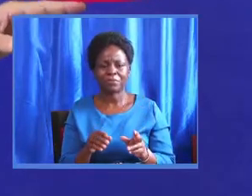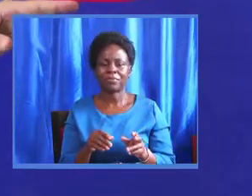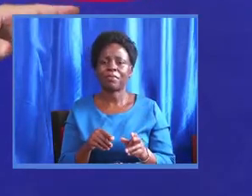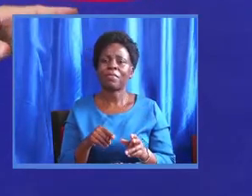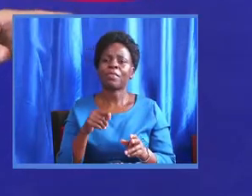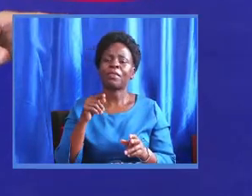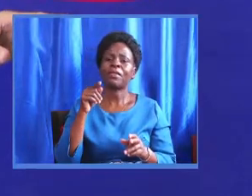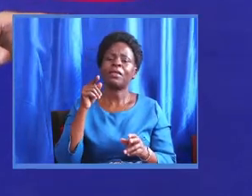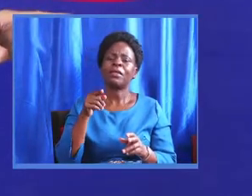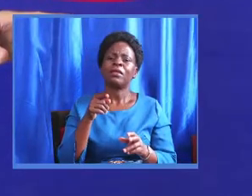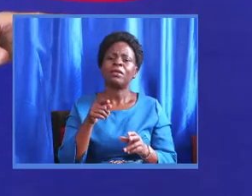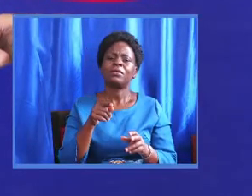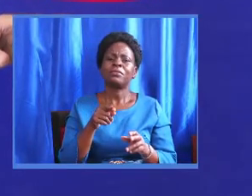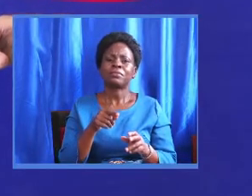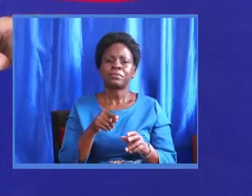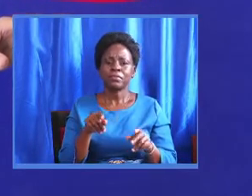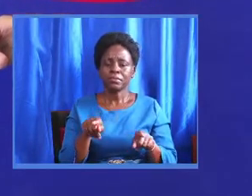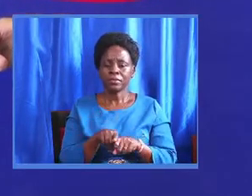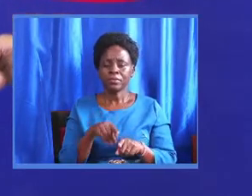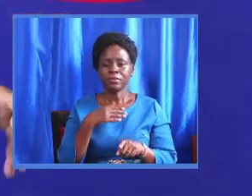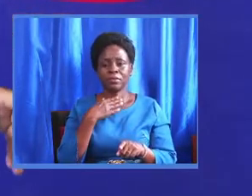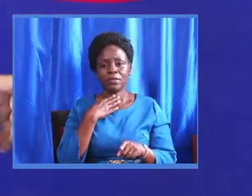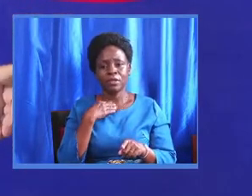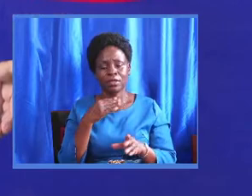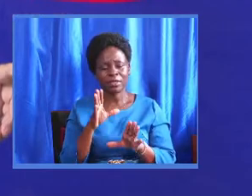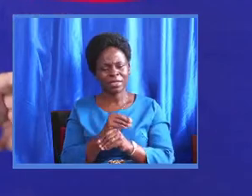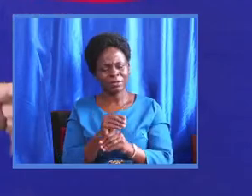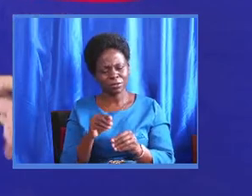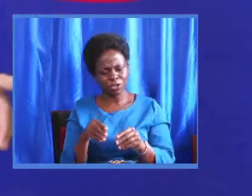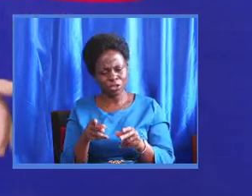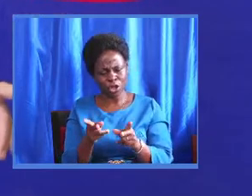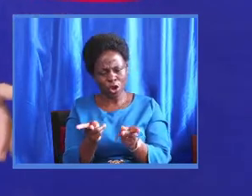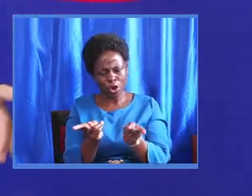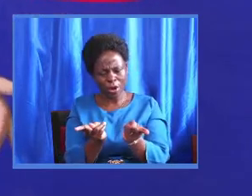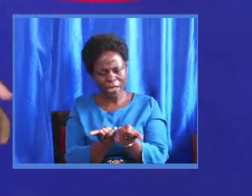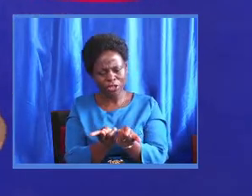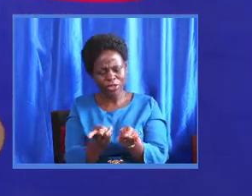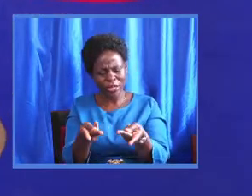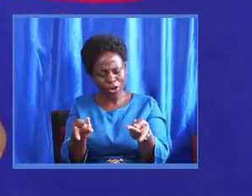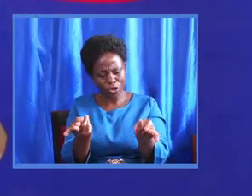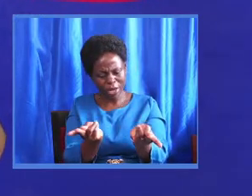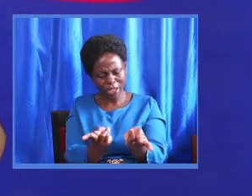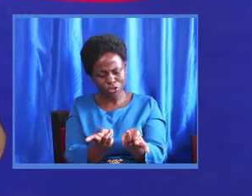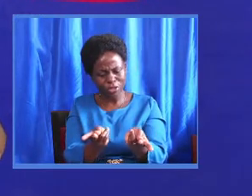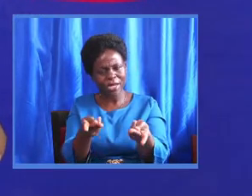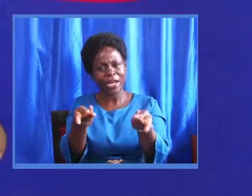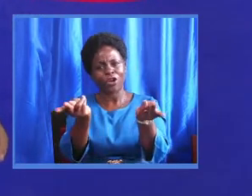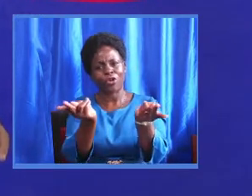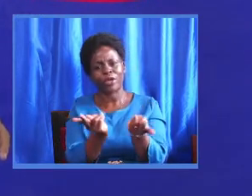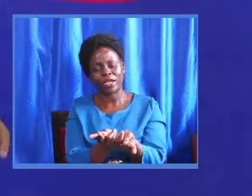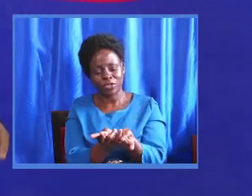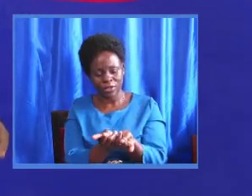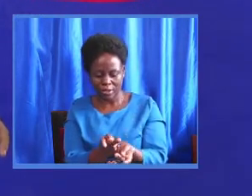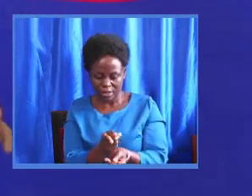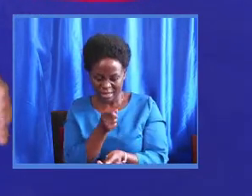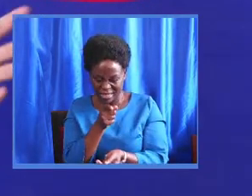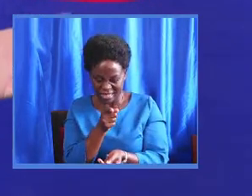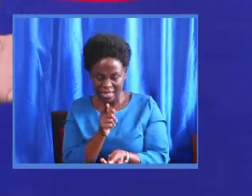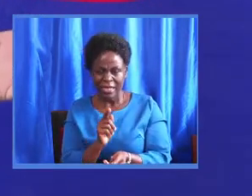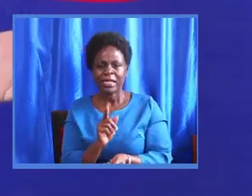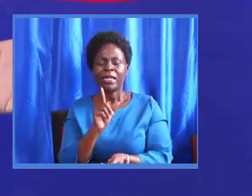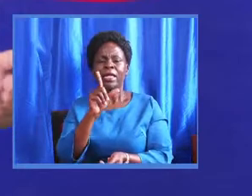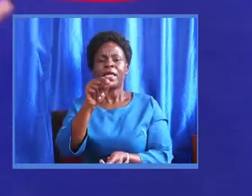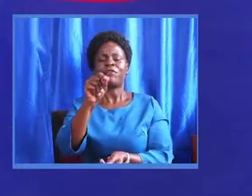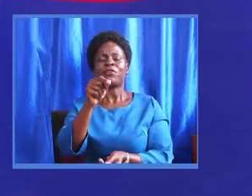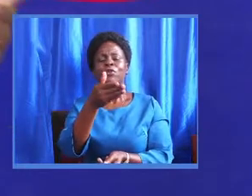has missed out is called location, location, location. And that, if you go to any